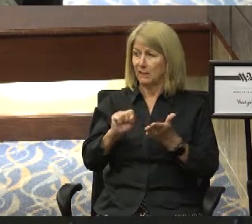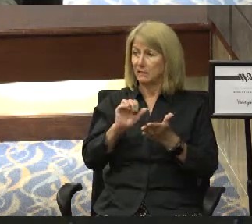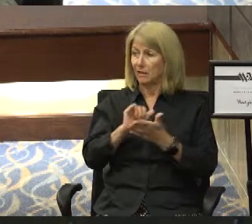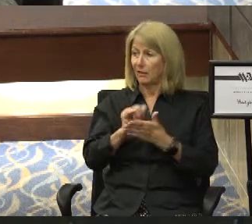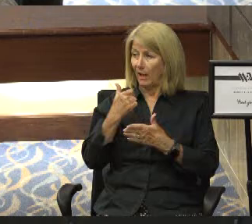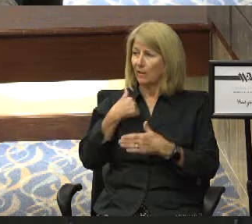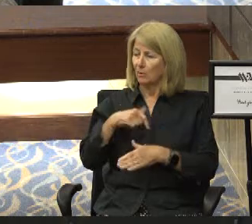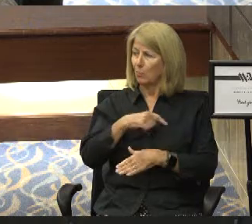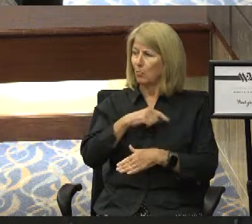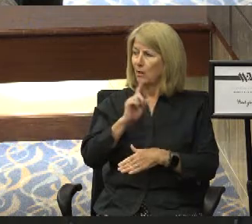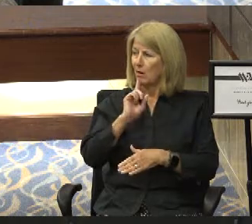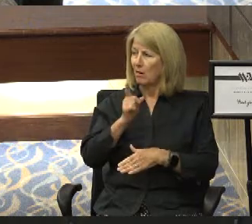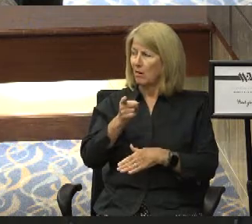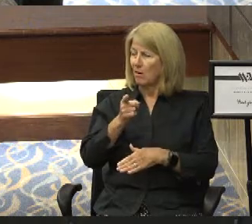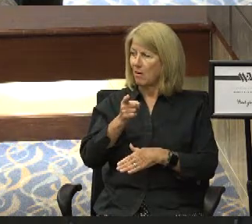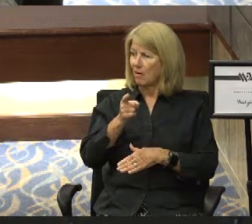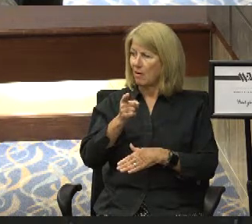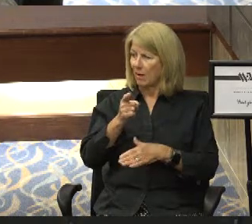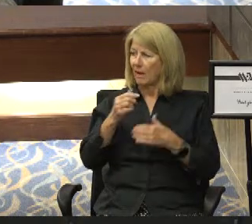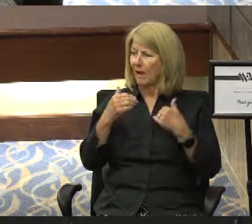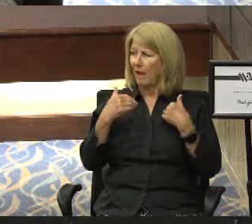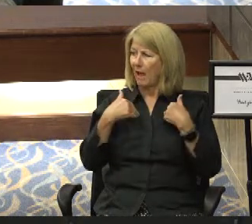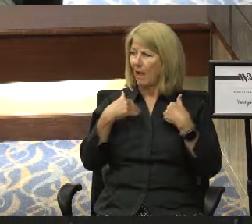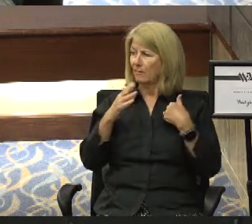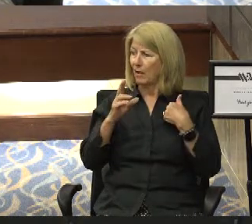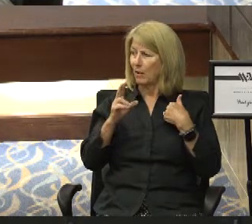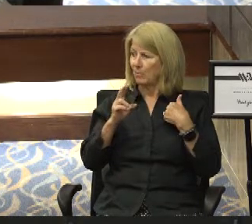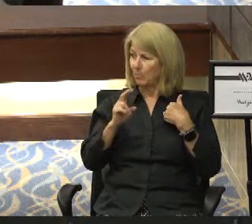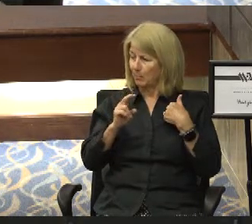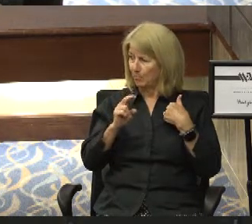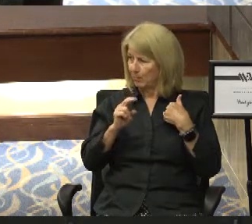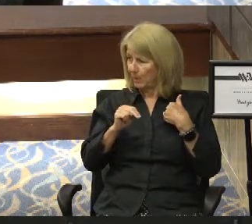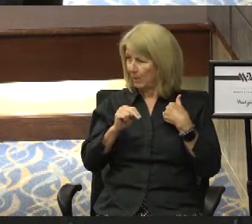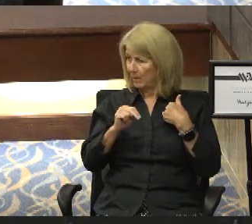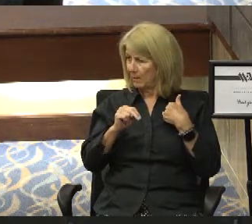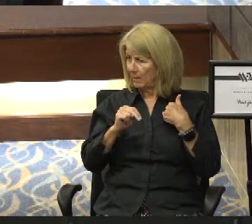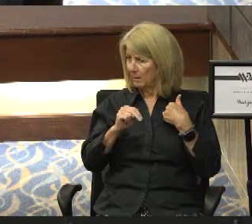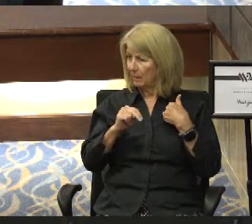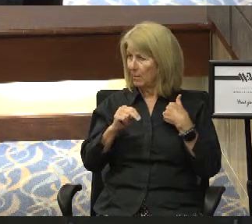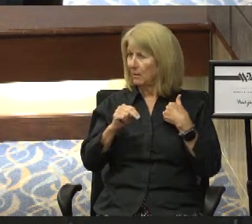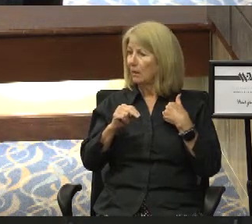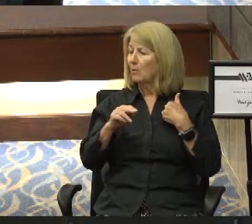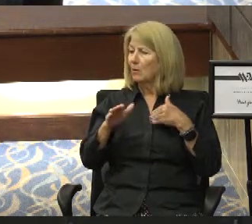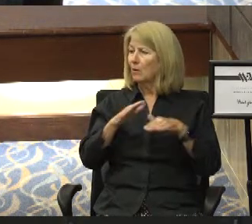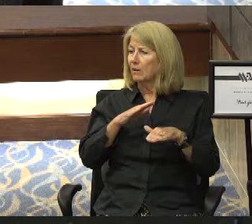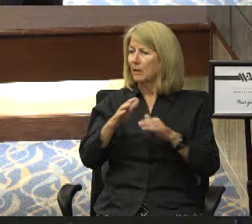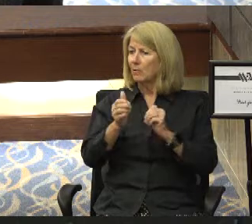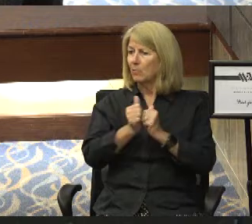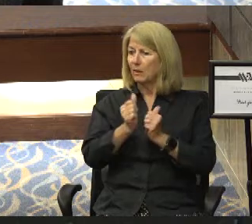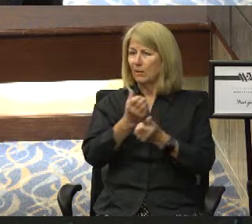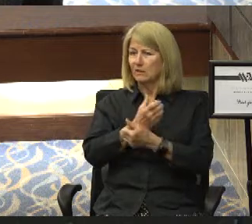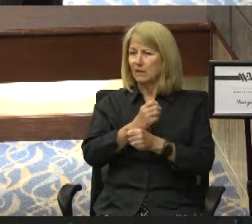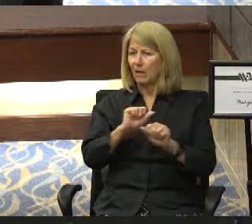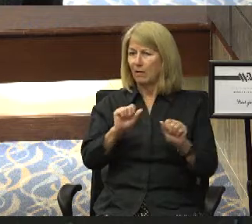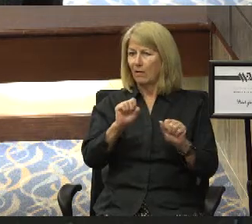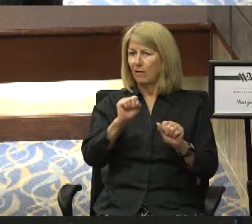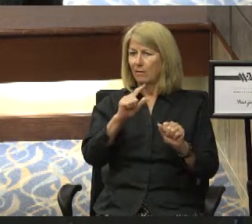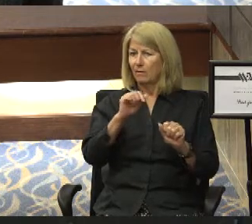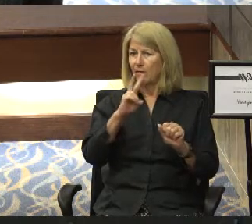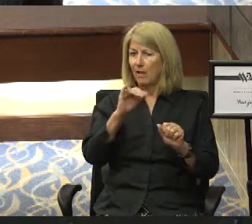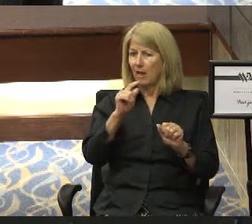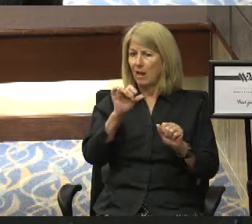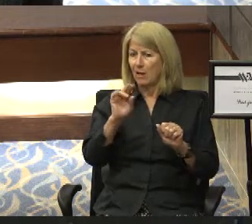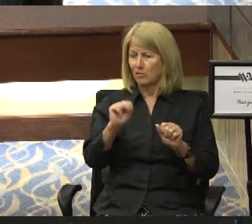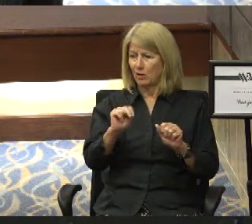we are and have been, I think, walking with the Salvation Army in this from the beginning of